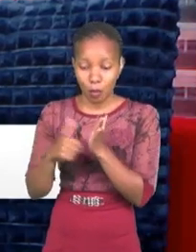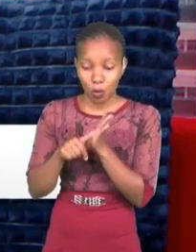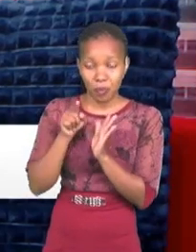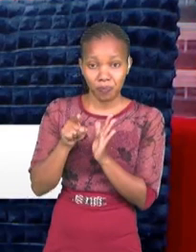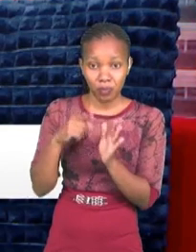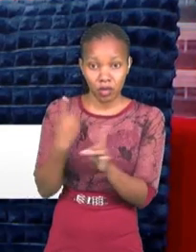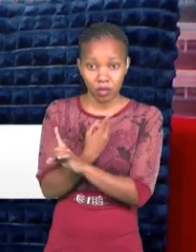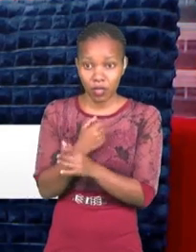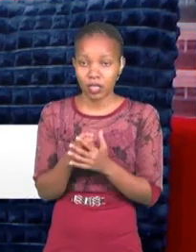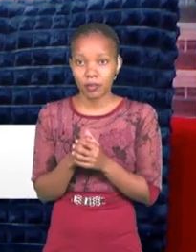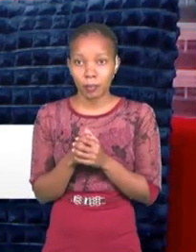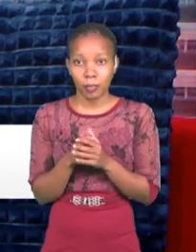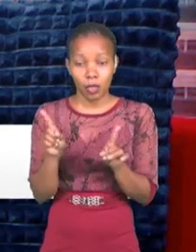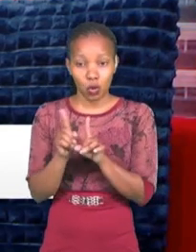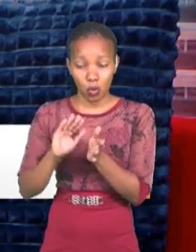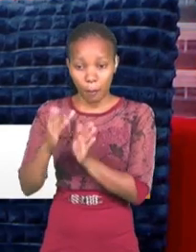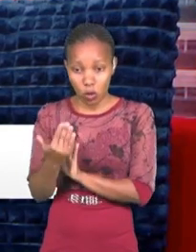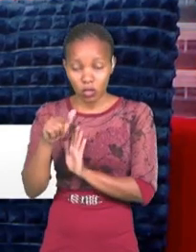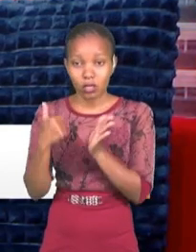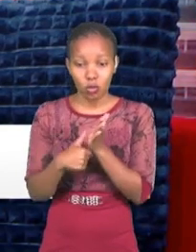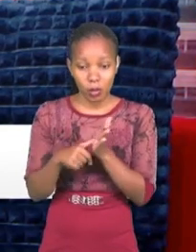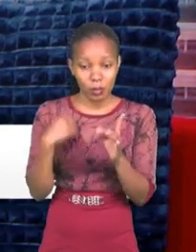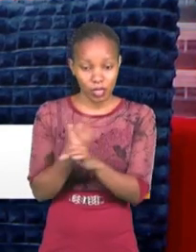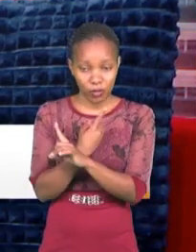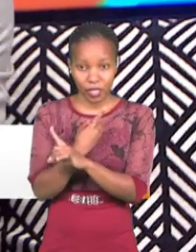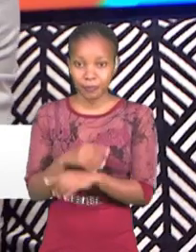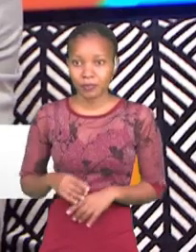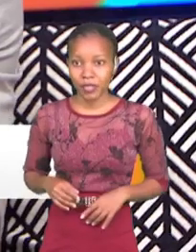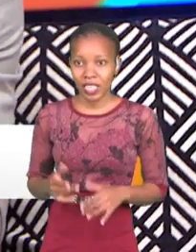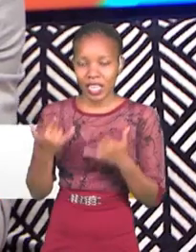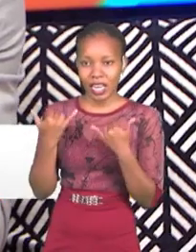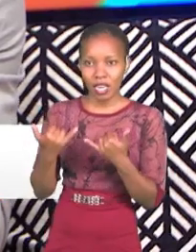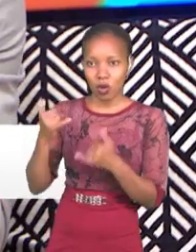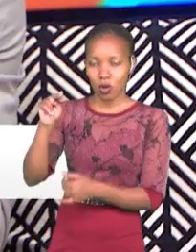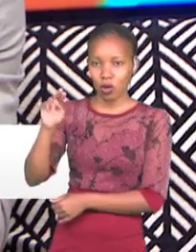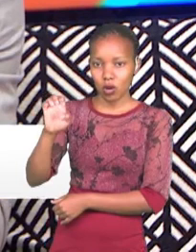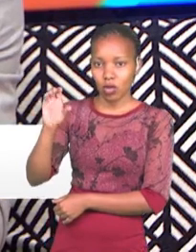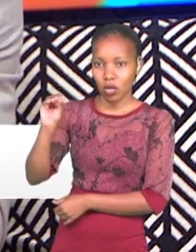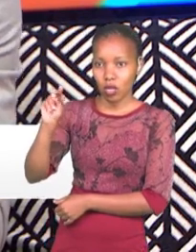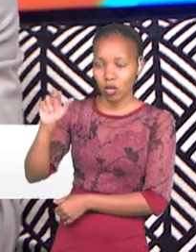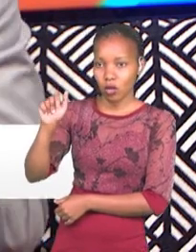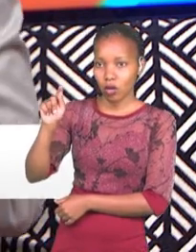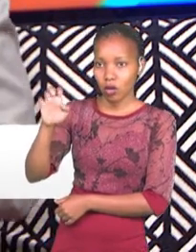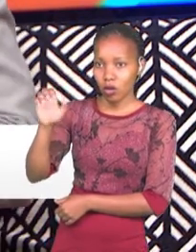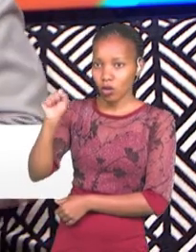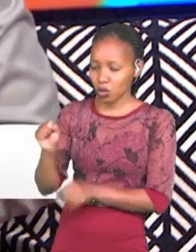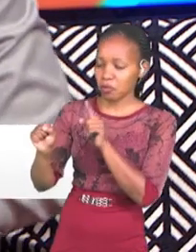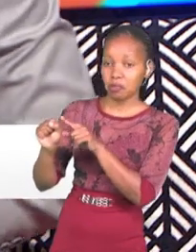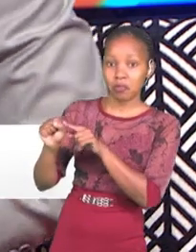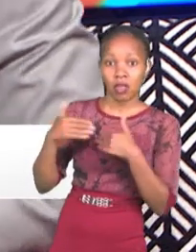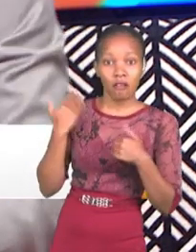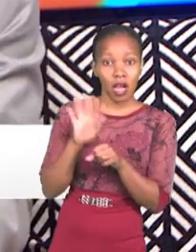The approach to these problems are also different. Now, neonates, you know, this is a period where there's so much happening because